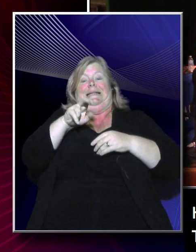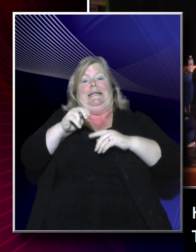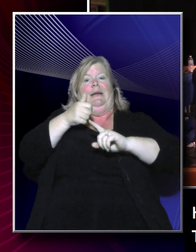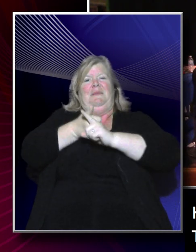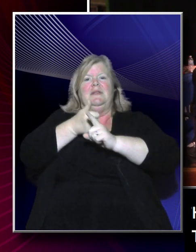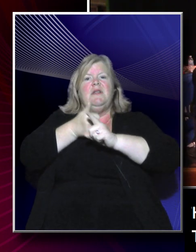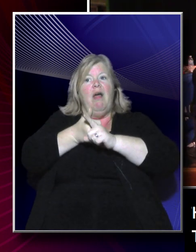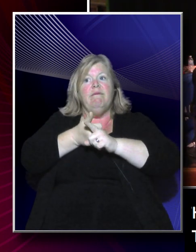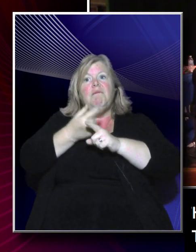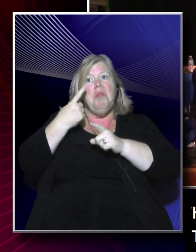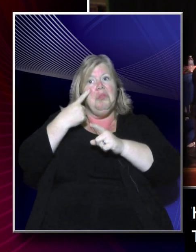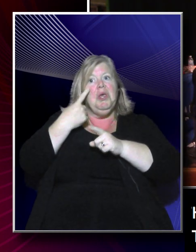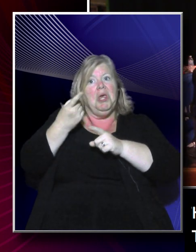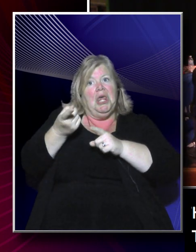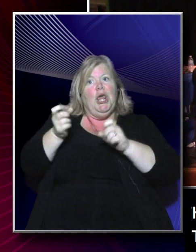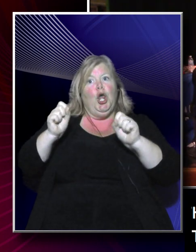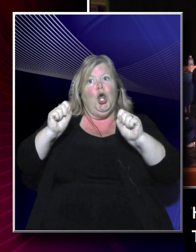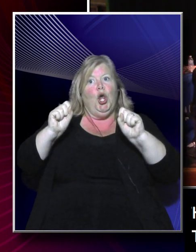possibly